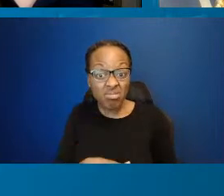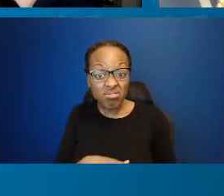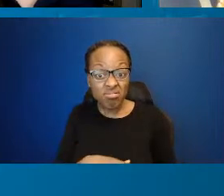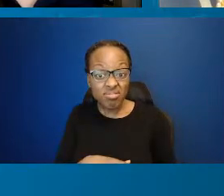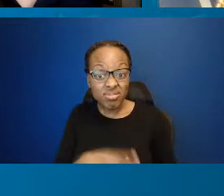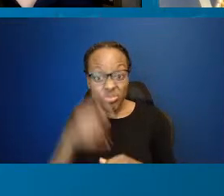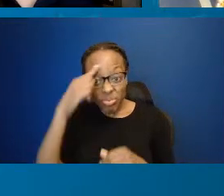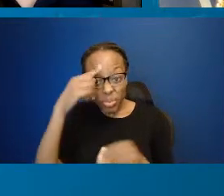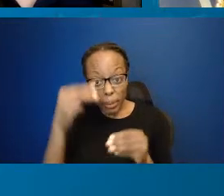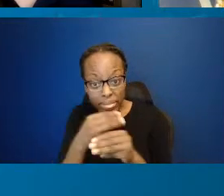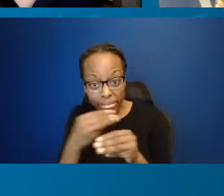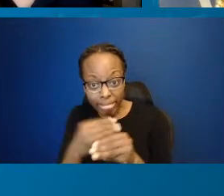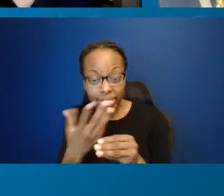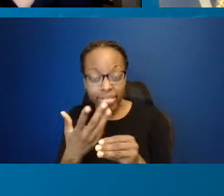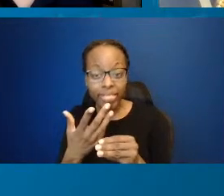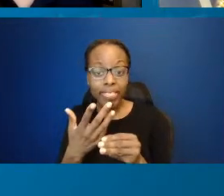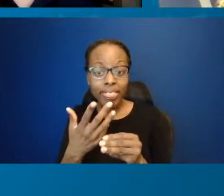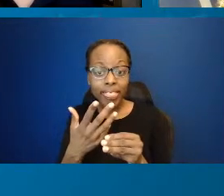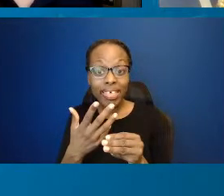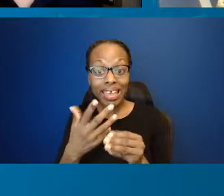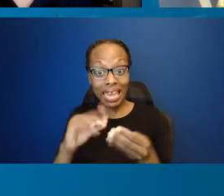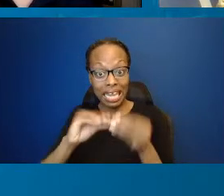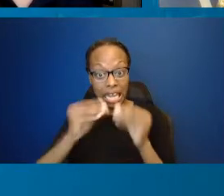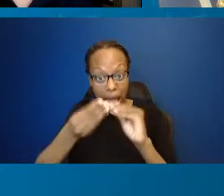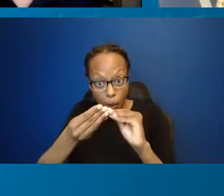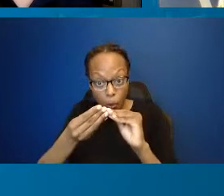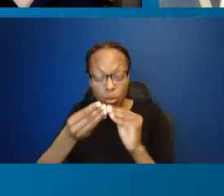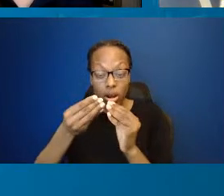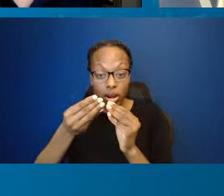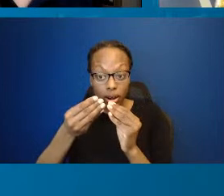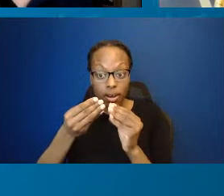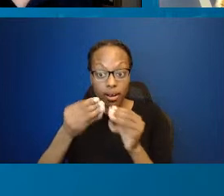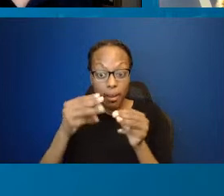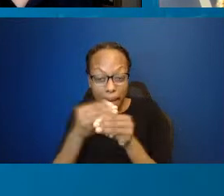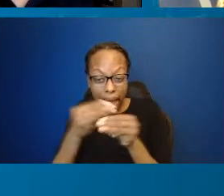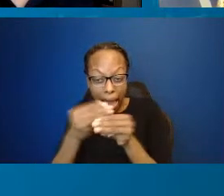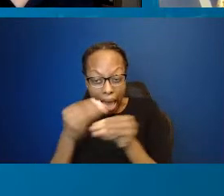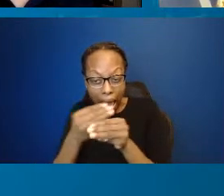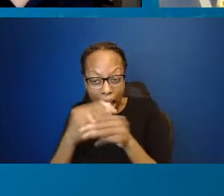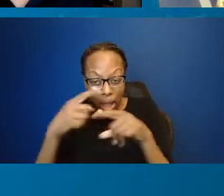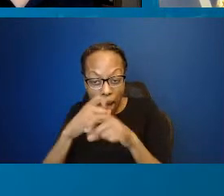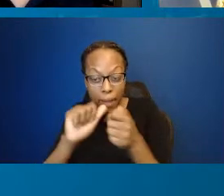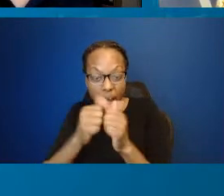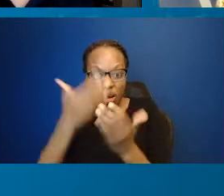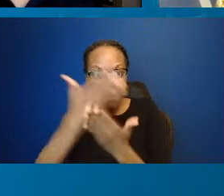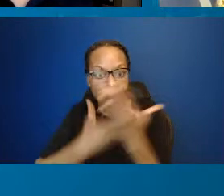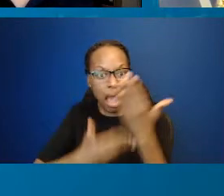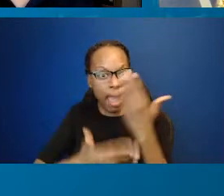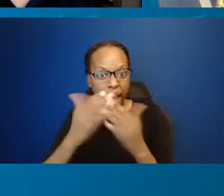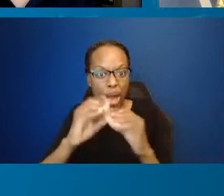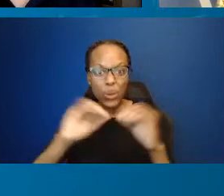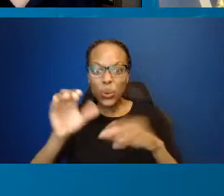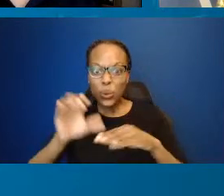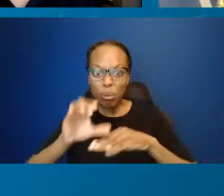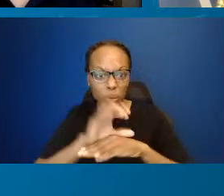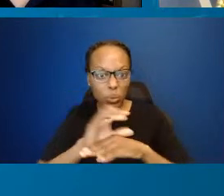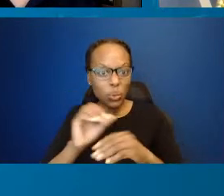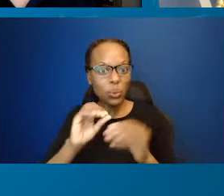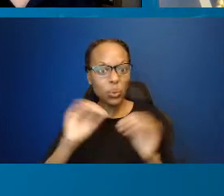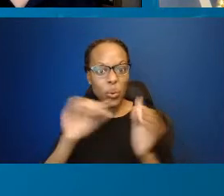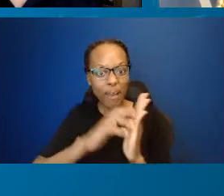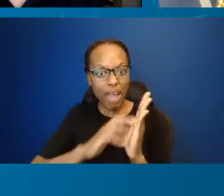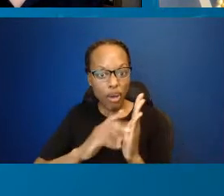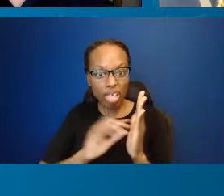and calculating numbers by hand, it was really fascinating to me. And I wanted